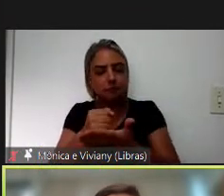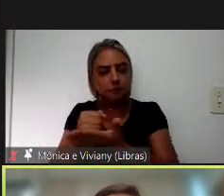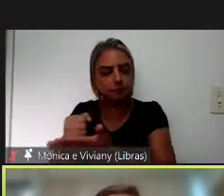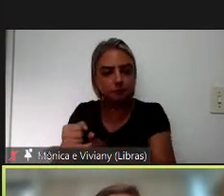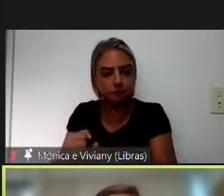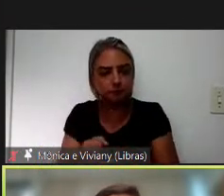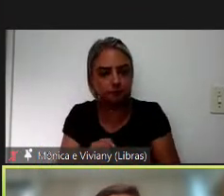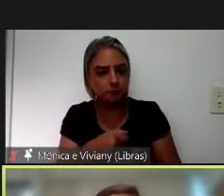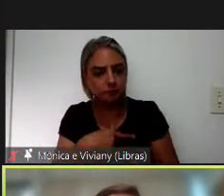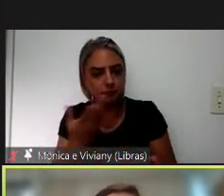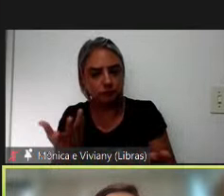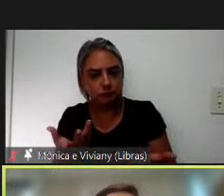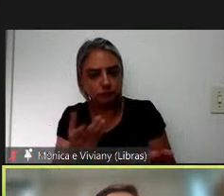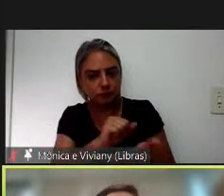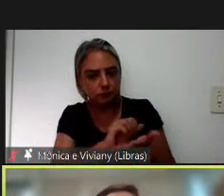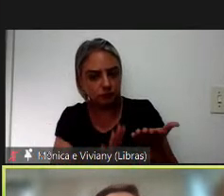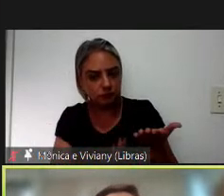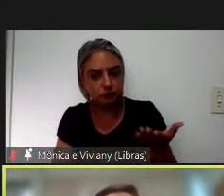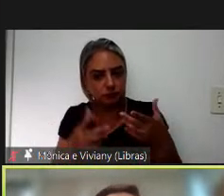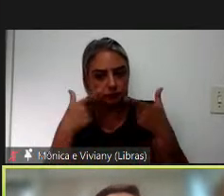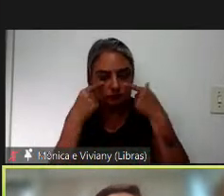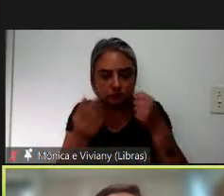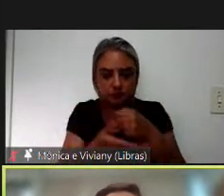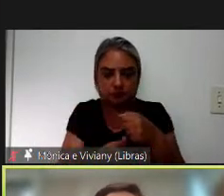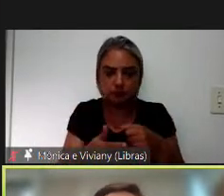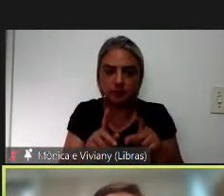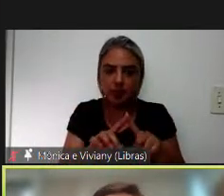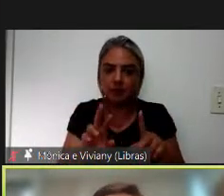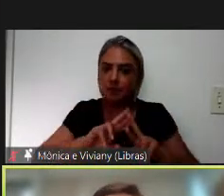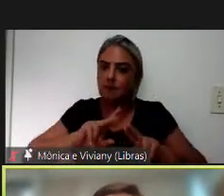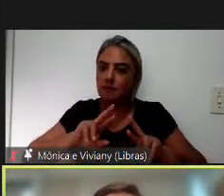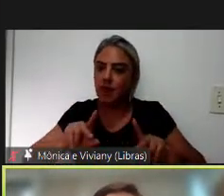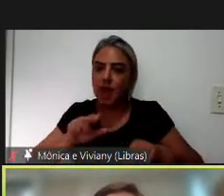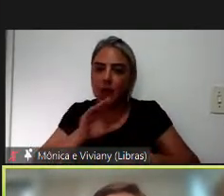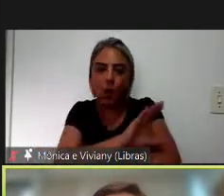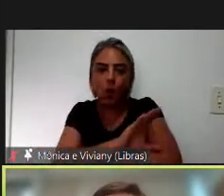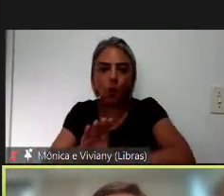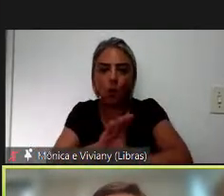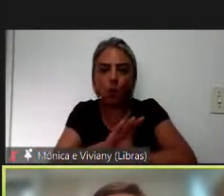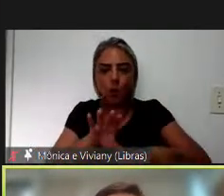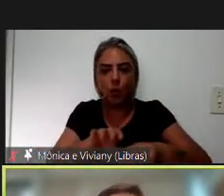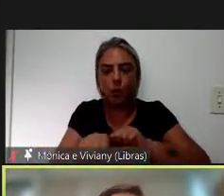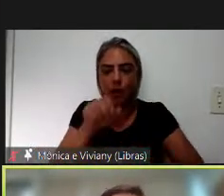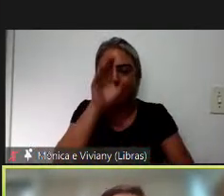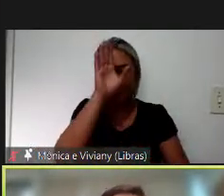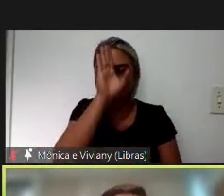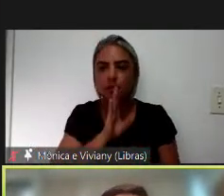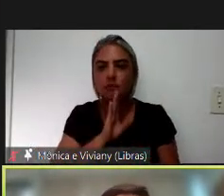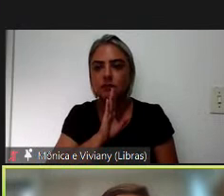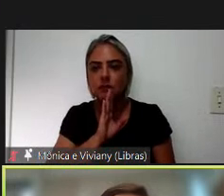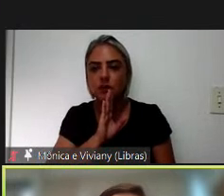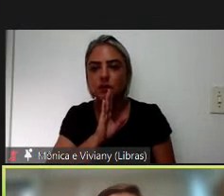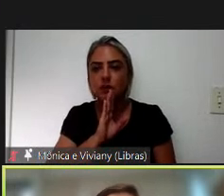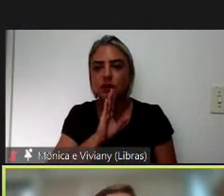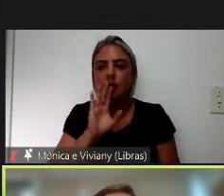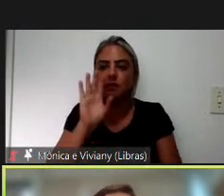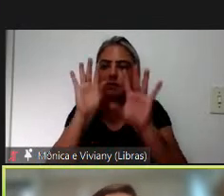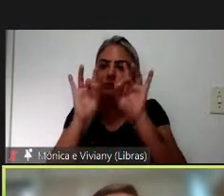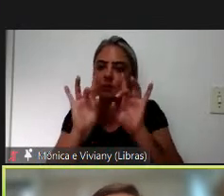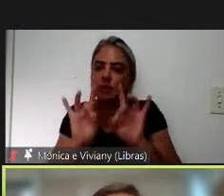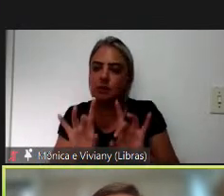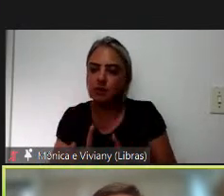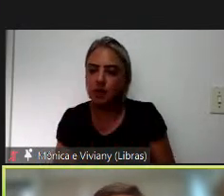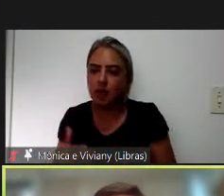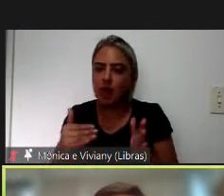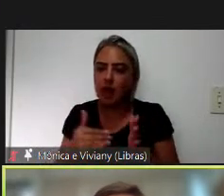published, and so we have a lot of paper that helps these teams. We have some training courses that are